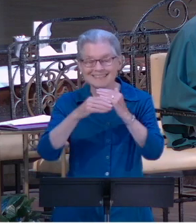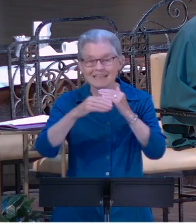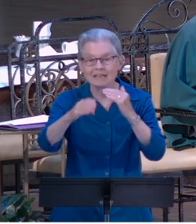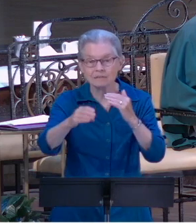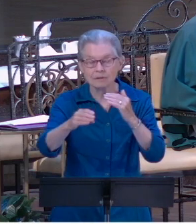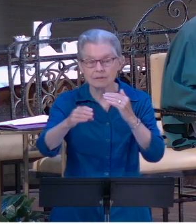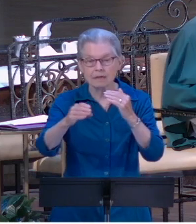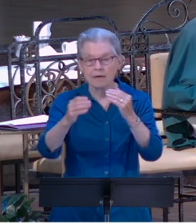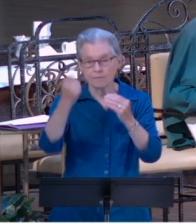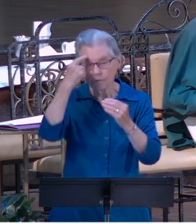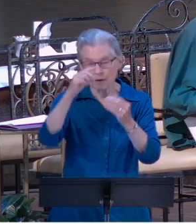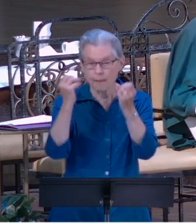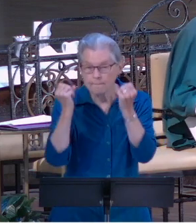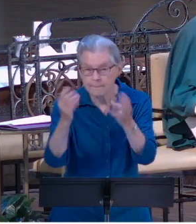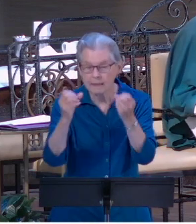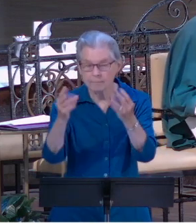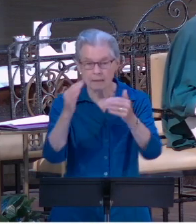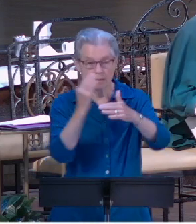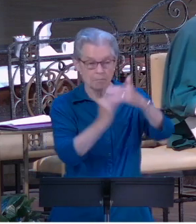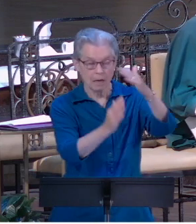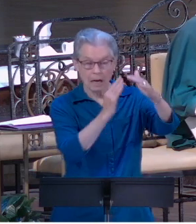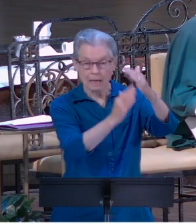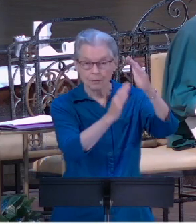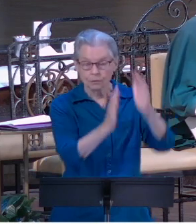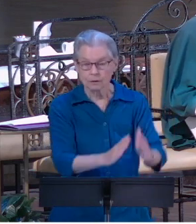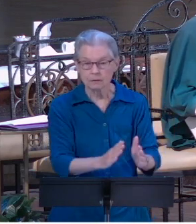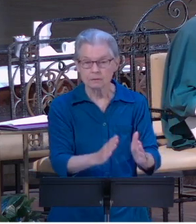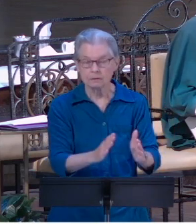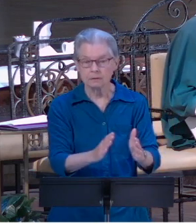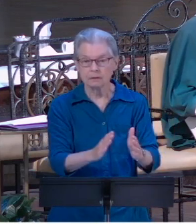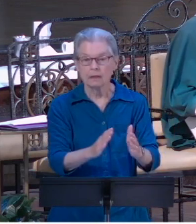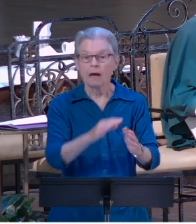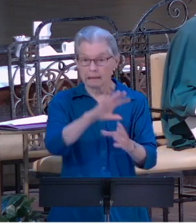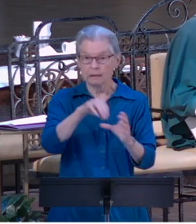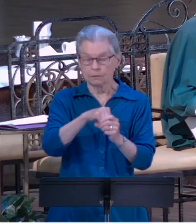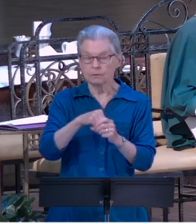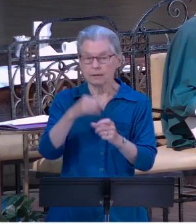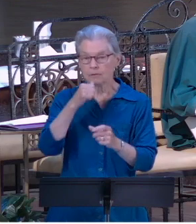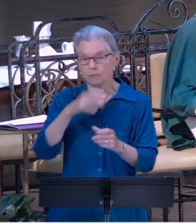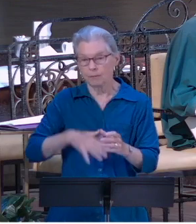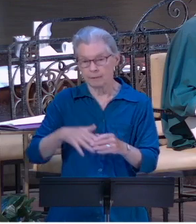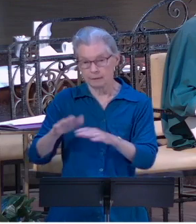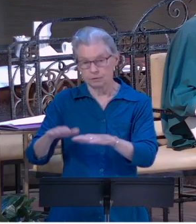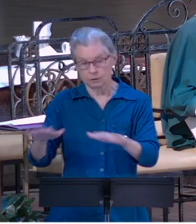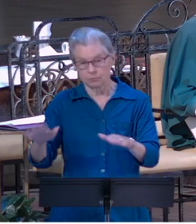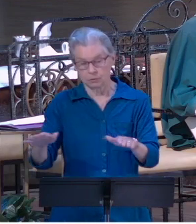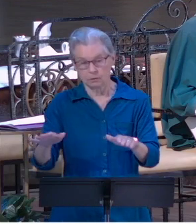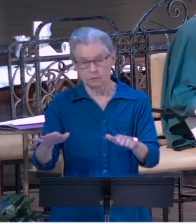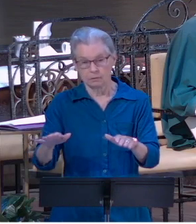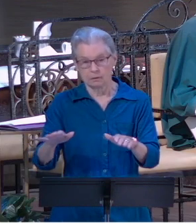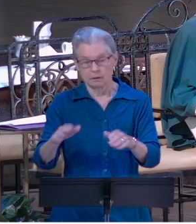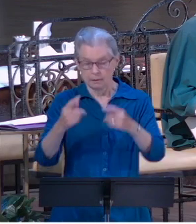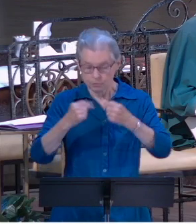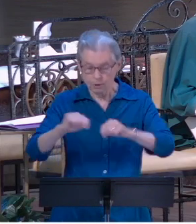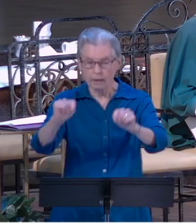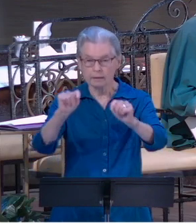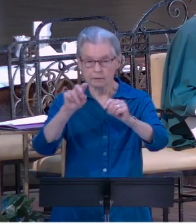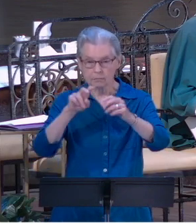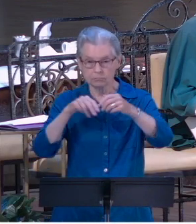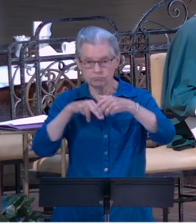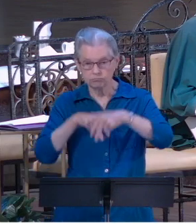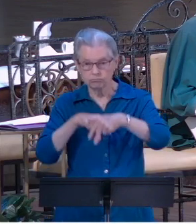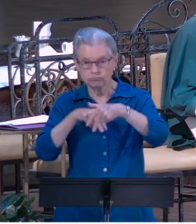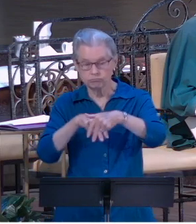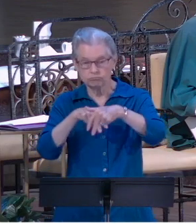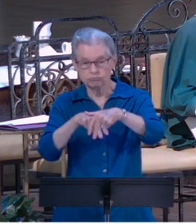and children, have used in their attempt to flee for safety. On that particular morning,